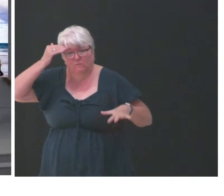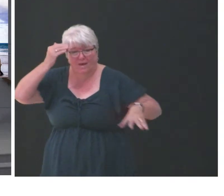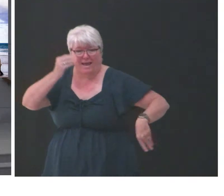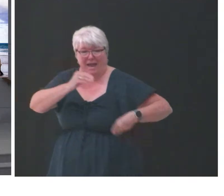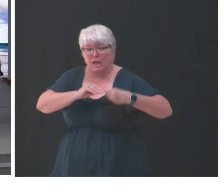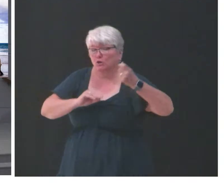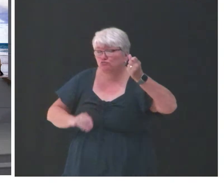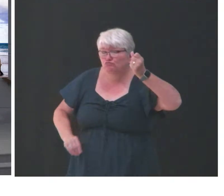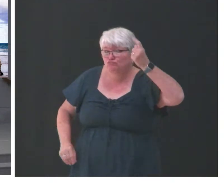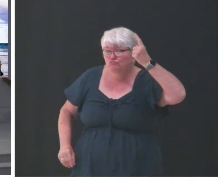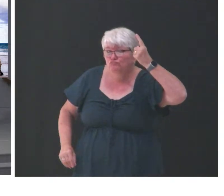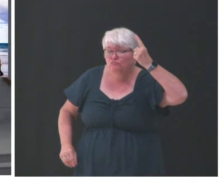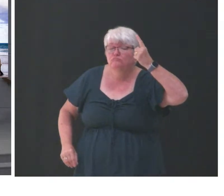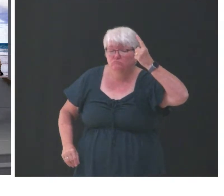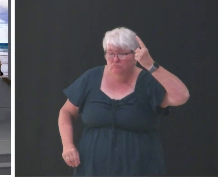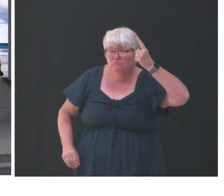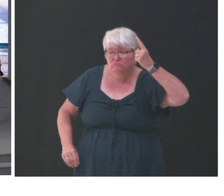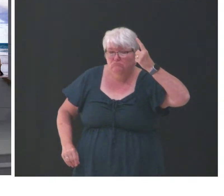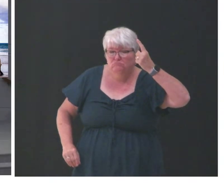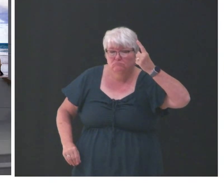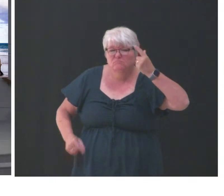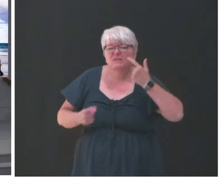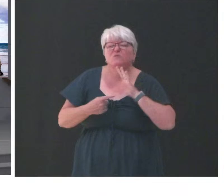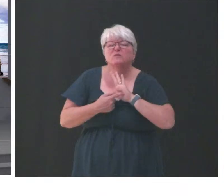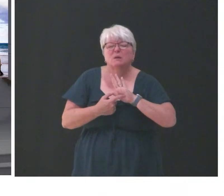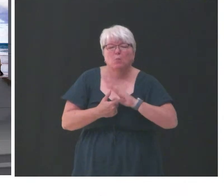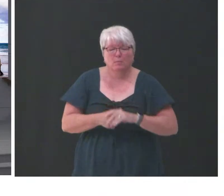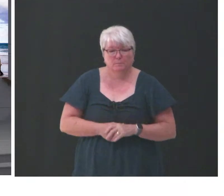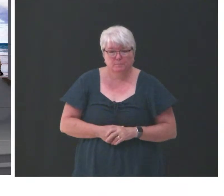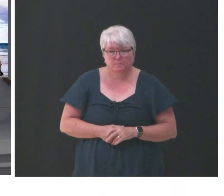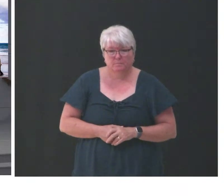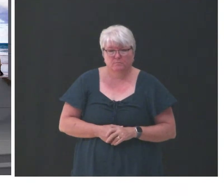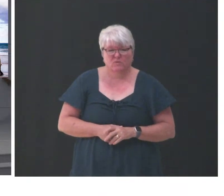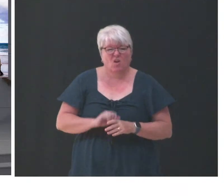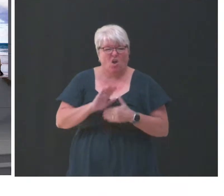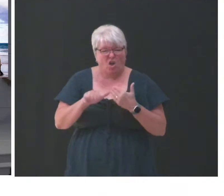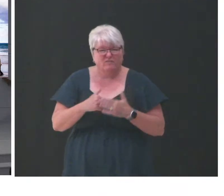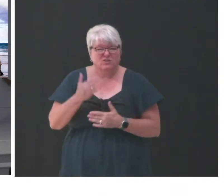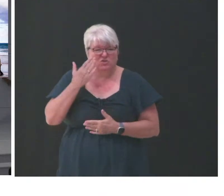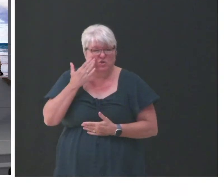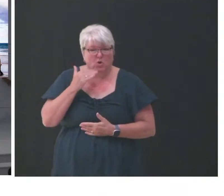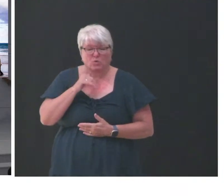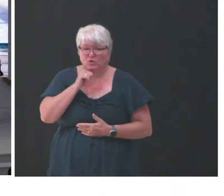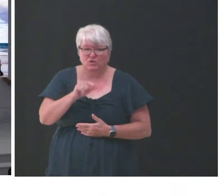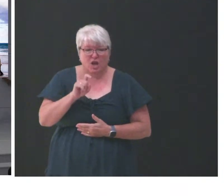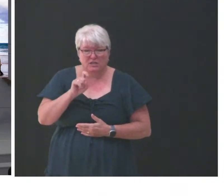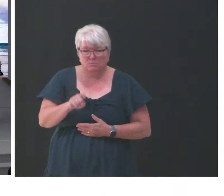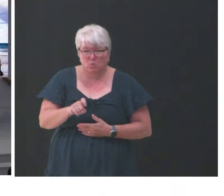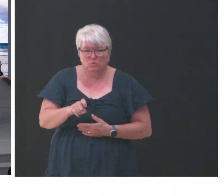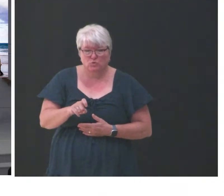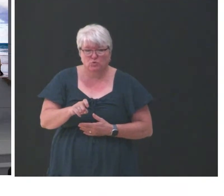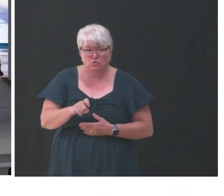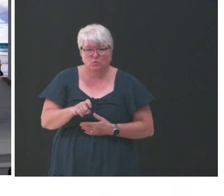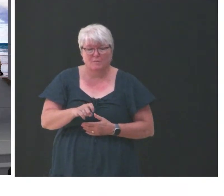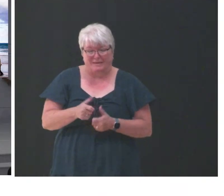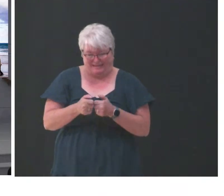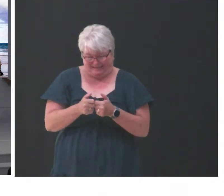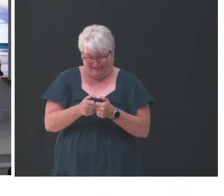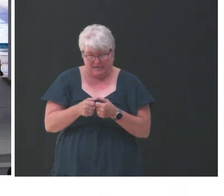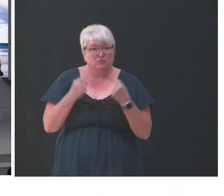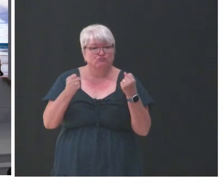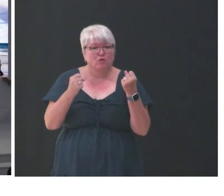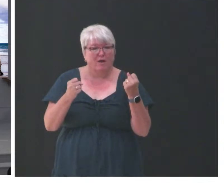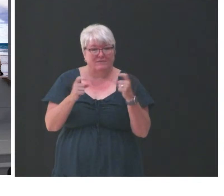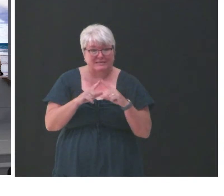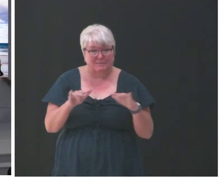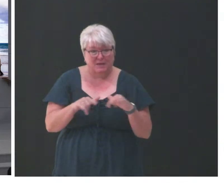add understanding to that. Let me give you an example. I think all of us know you're not supposed to text and drive. But if you